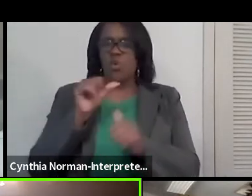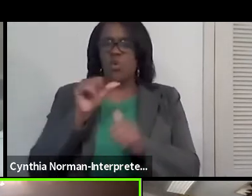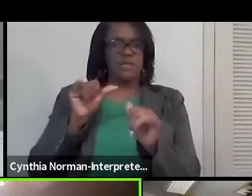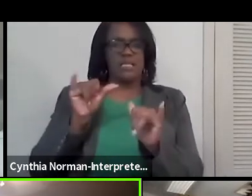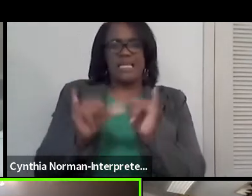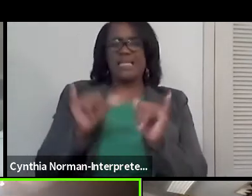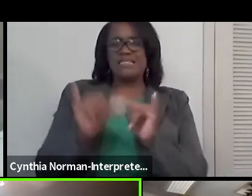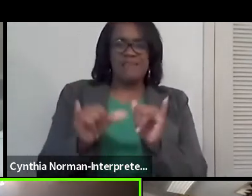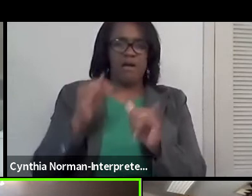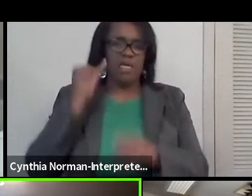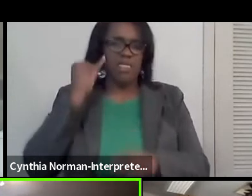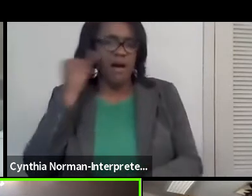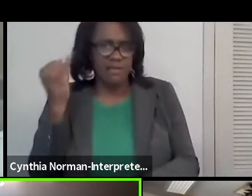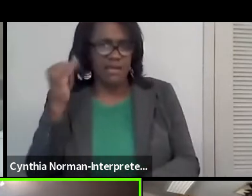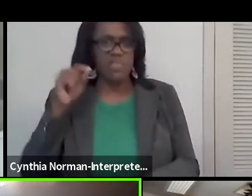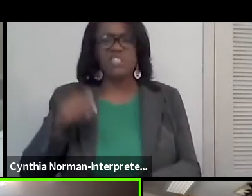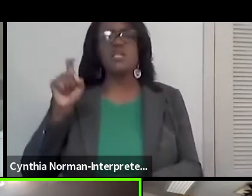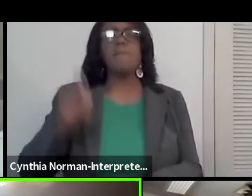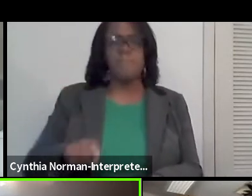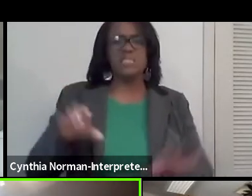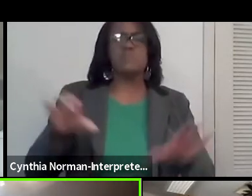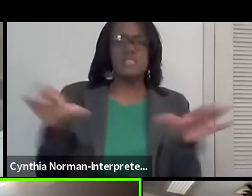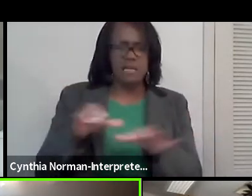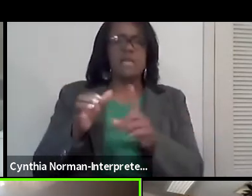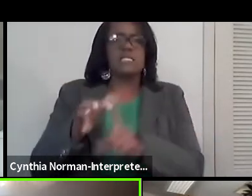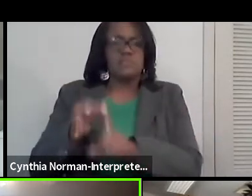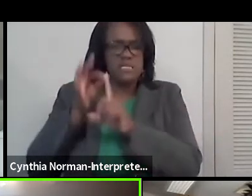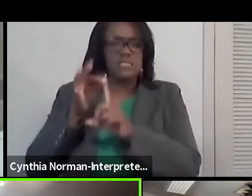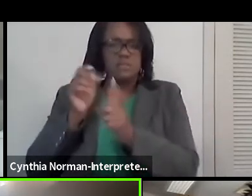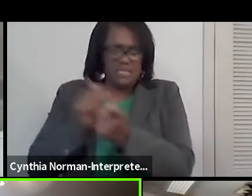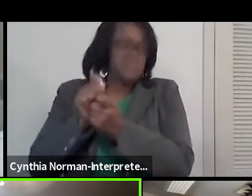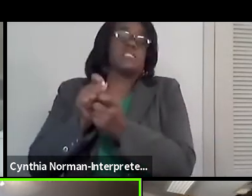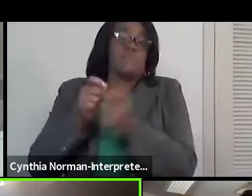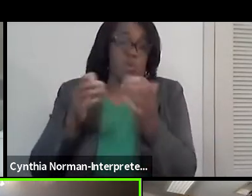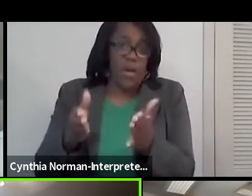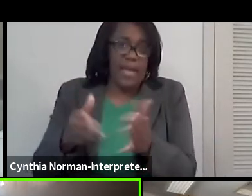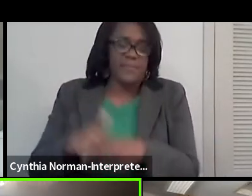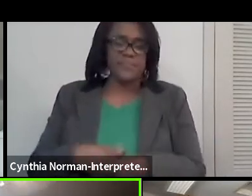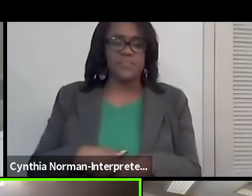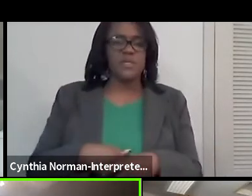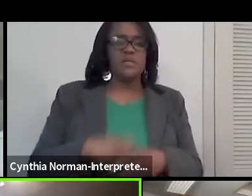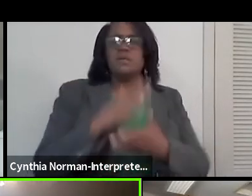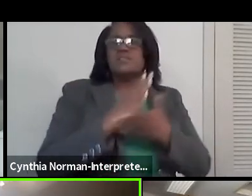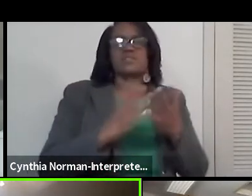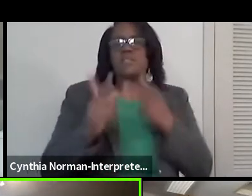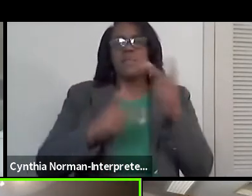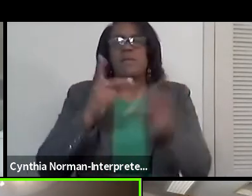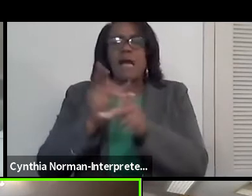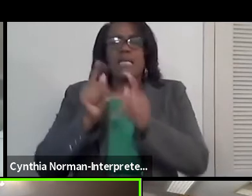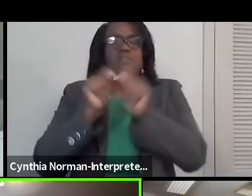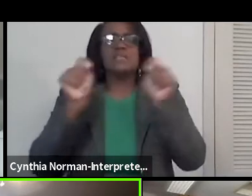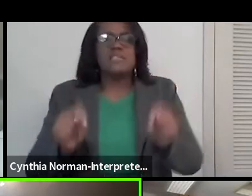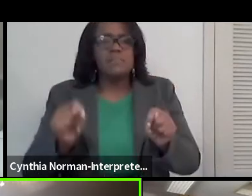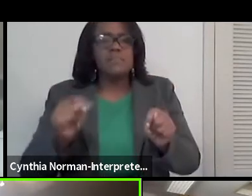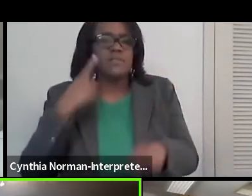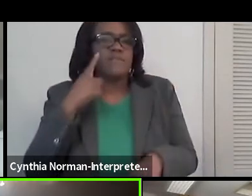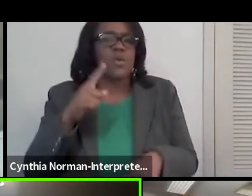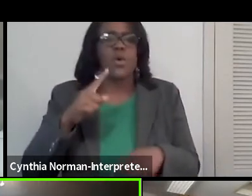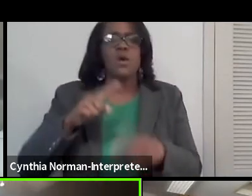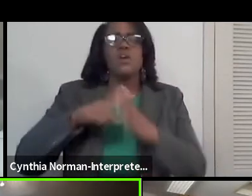the idea that this needs to be done in a certain way. That there is some kind of template for starting to